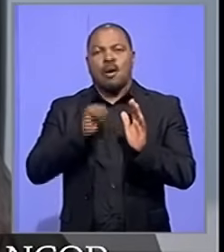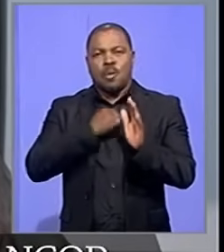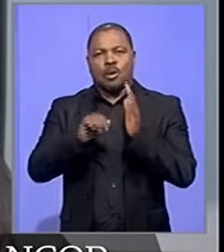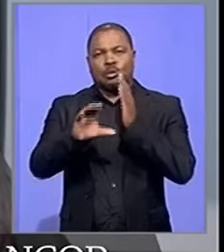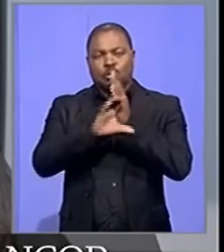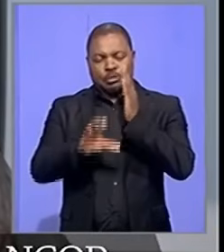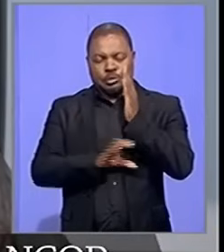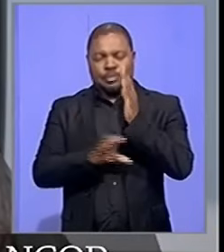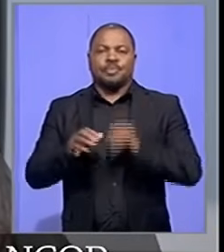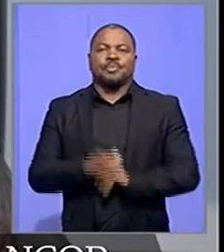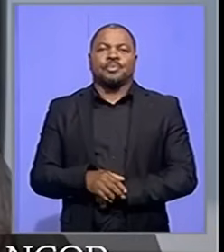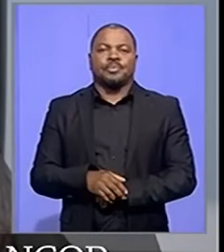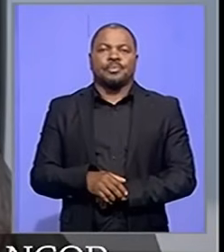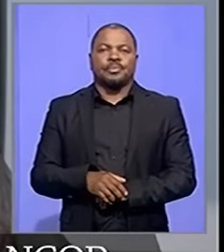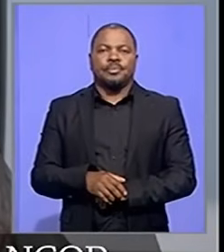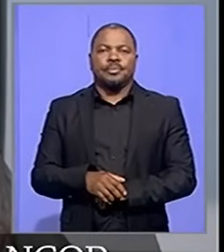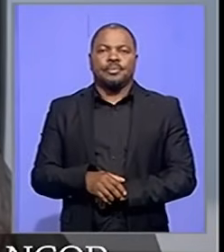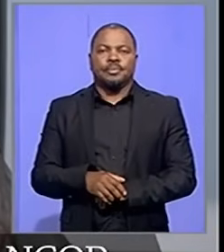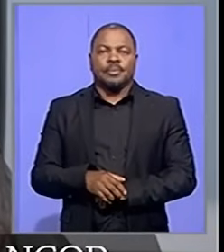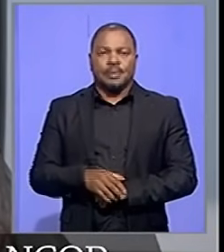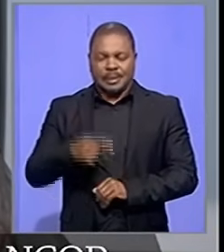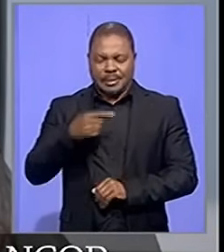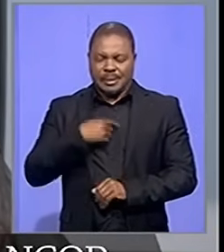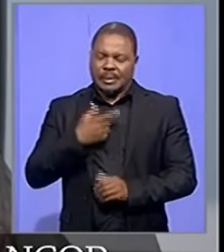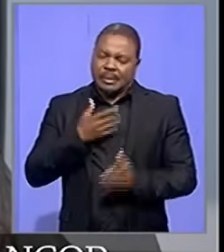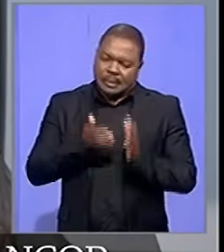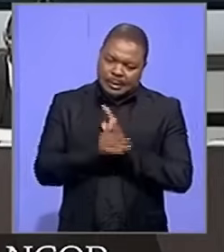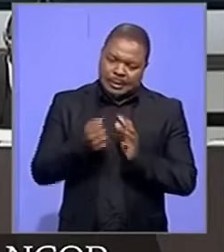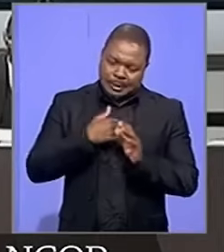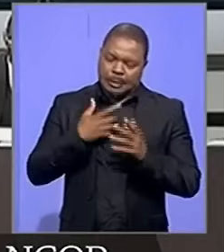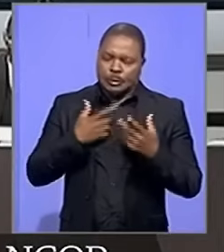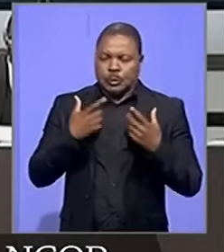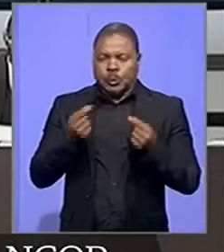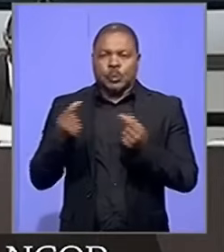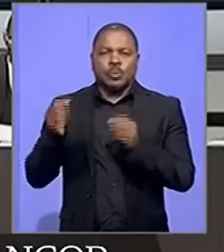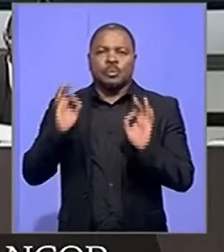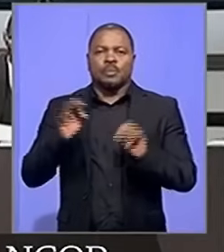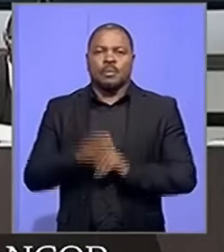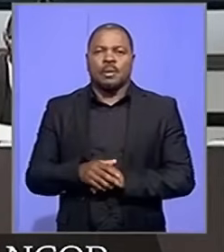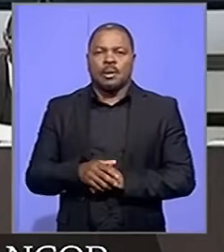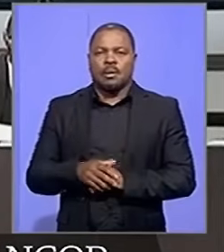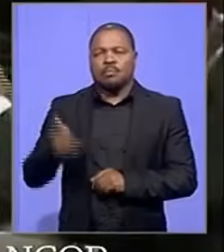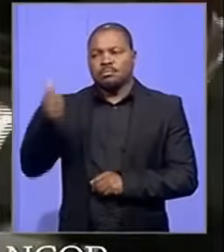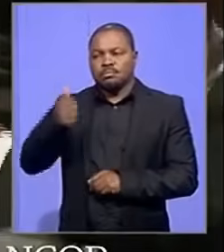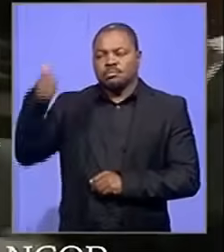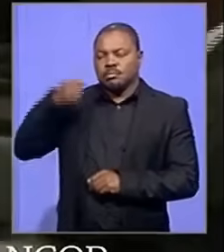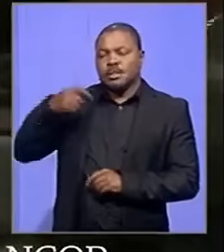Constitution and to the very best of my ability.